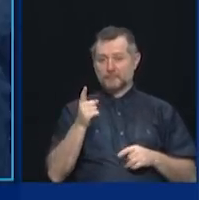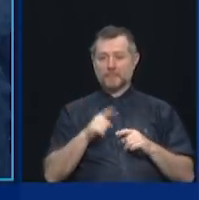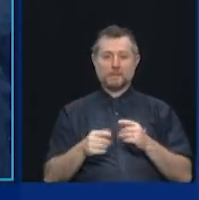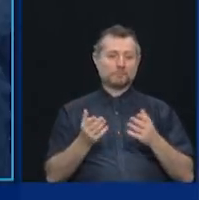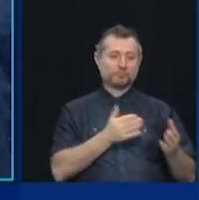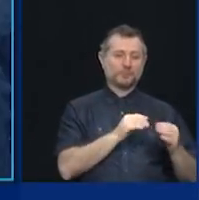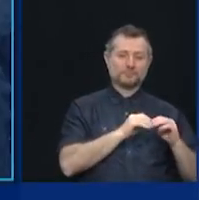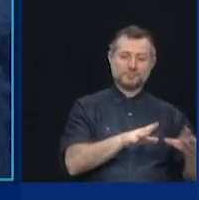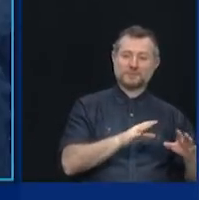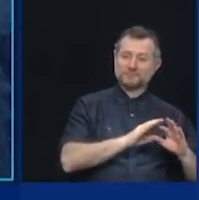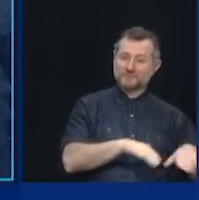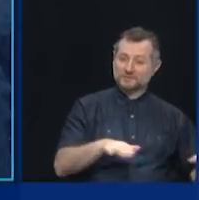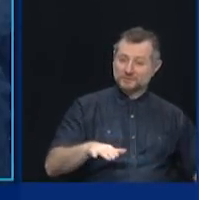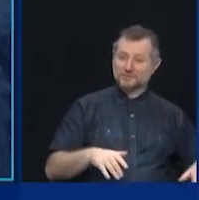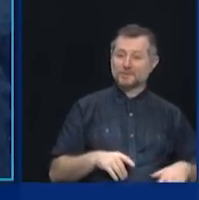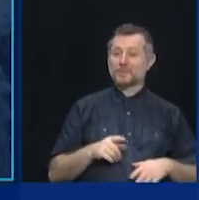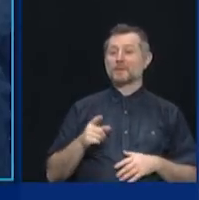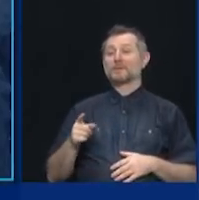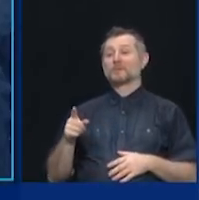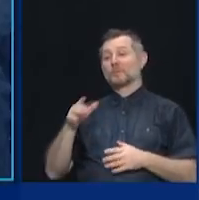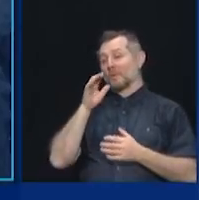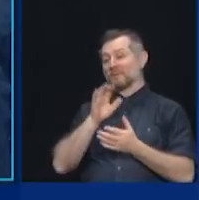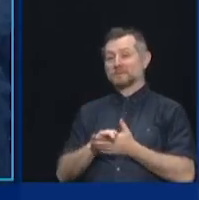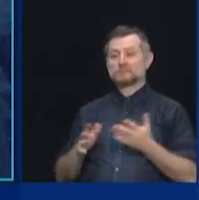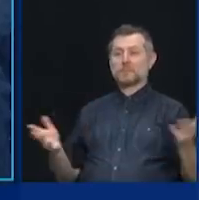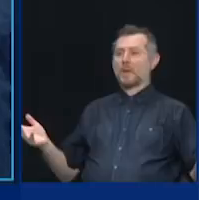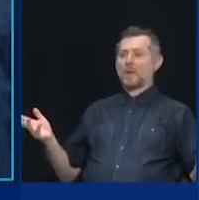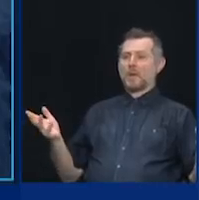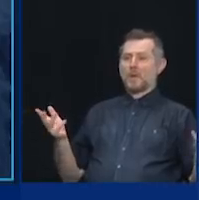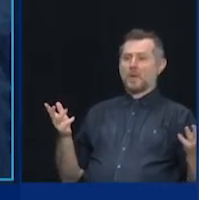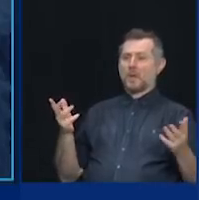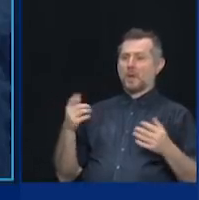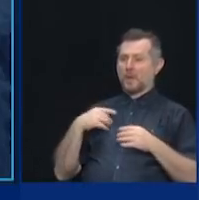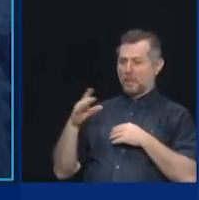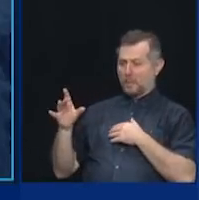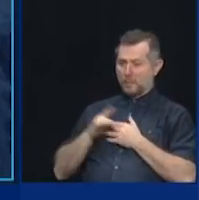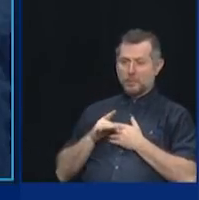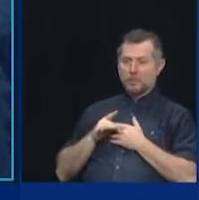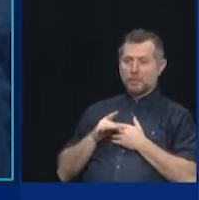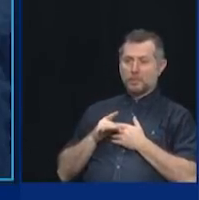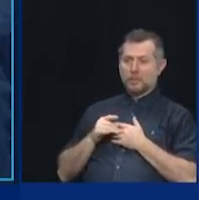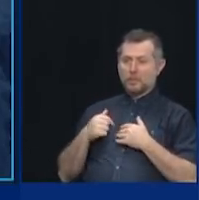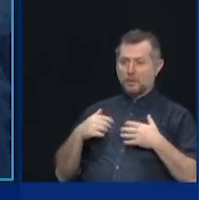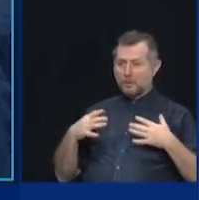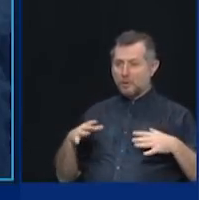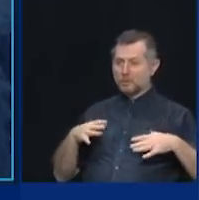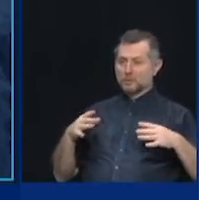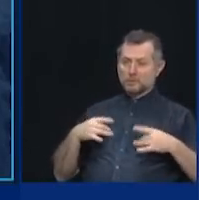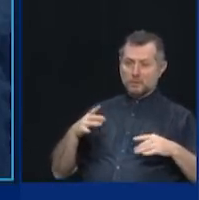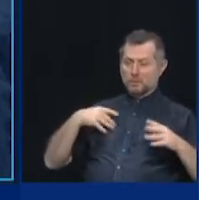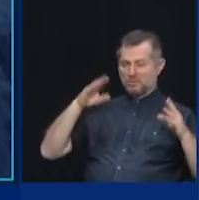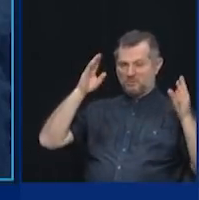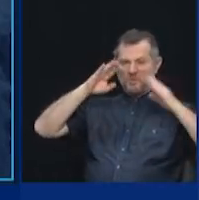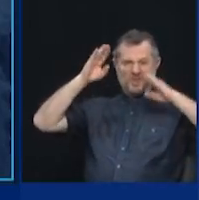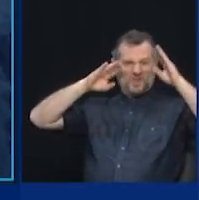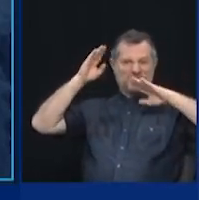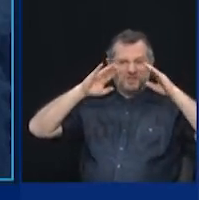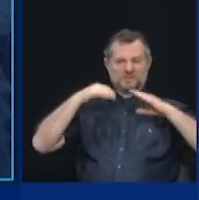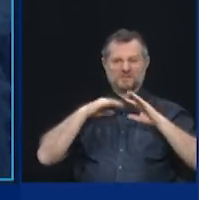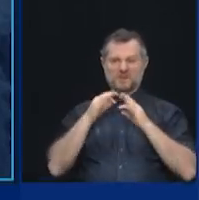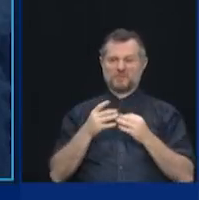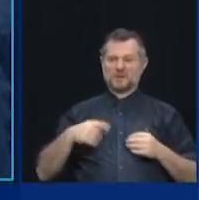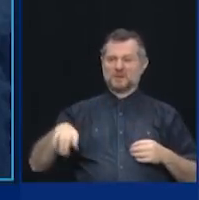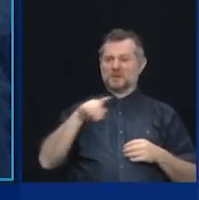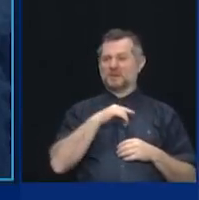on my clothes? Is it on my hands? Am I infected? And you have to live with that fear. That's